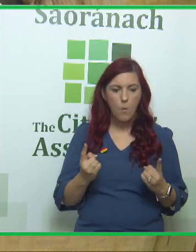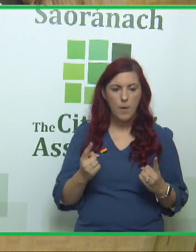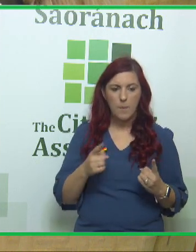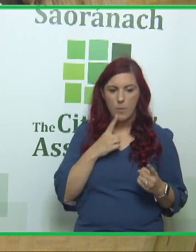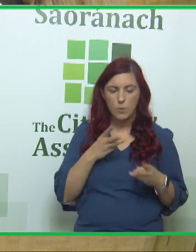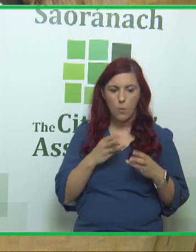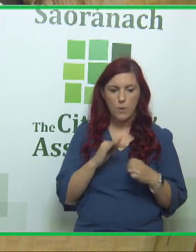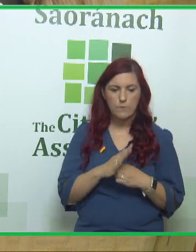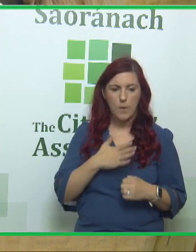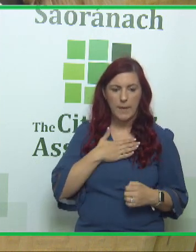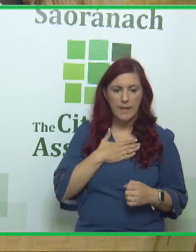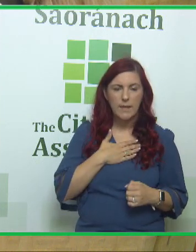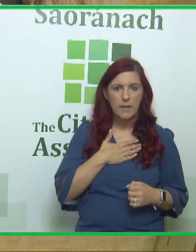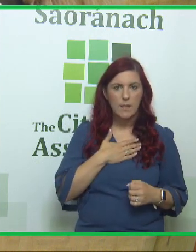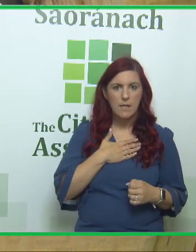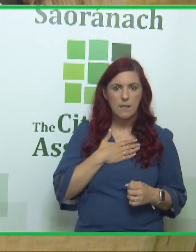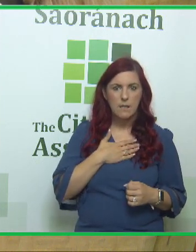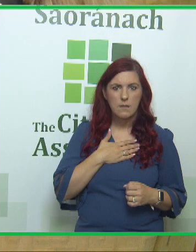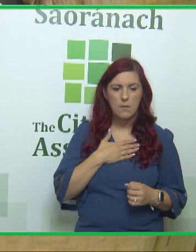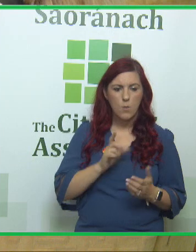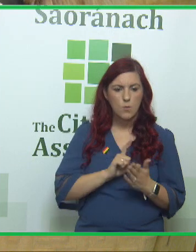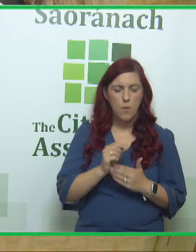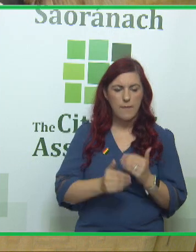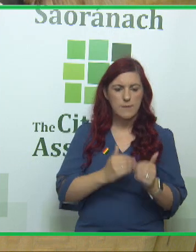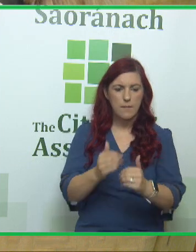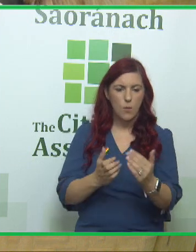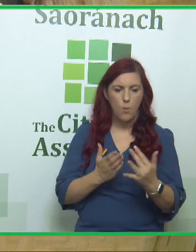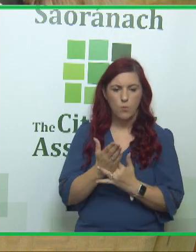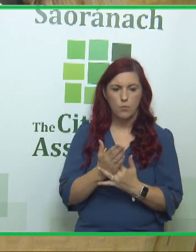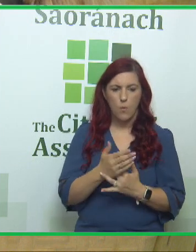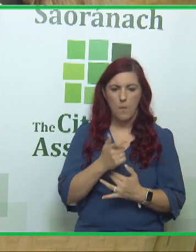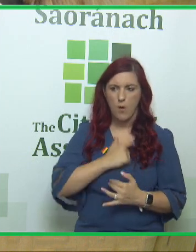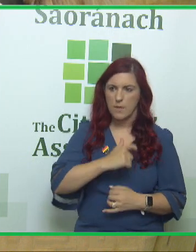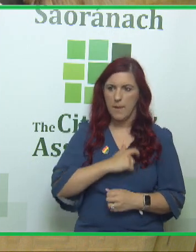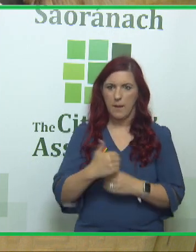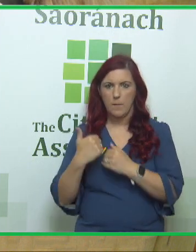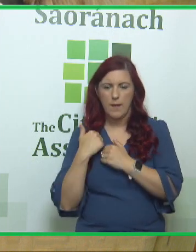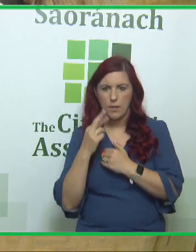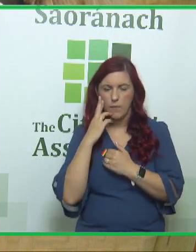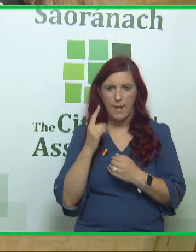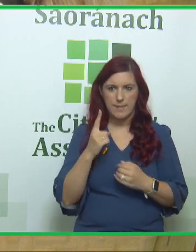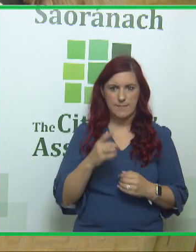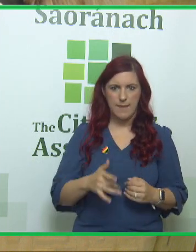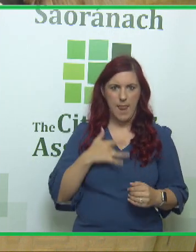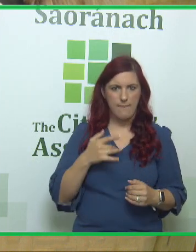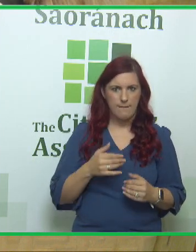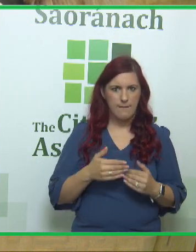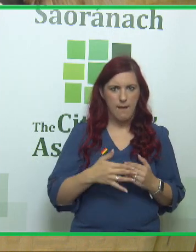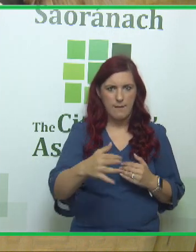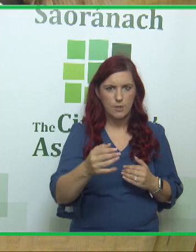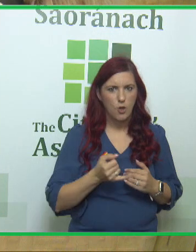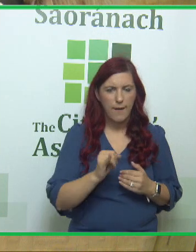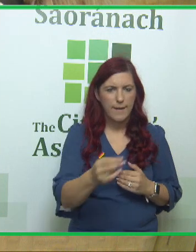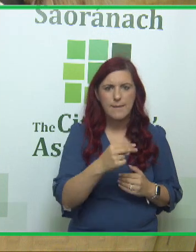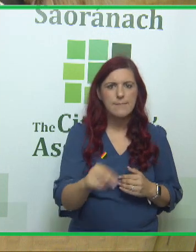Usually what it kind of takes is you go through therapy and counselling, and then you realise, okay, this is a lifelong thing. This is not